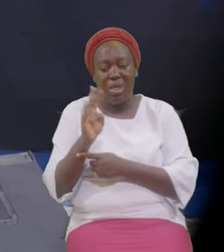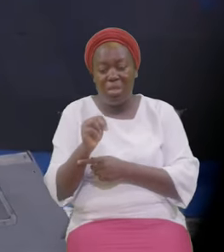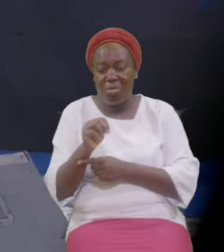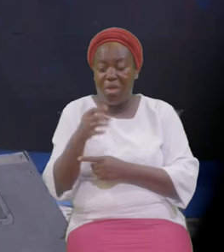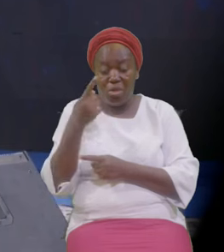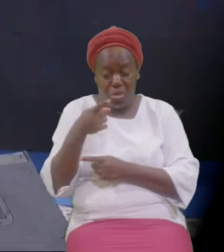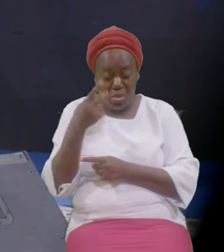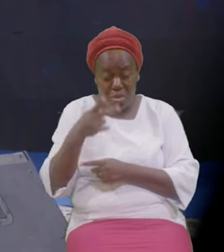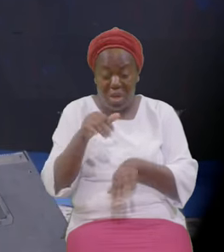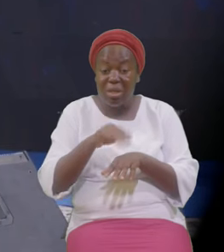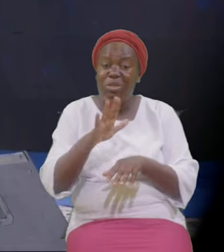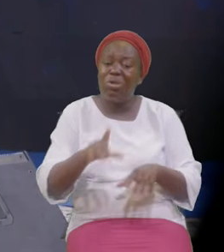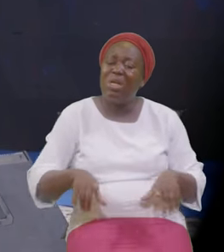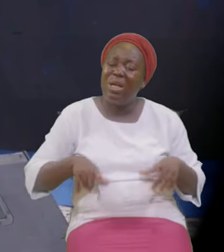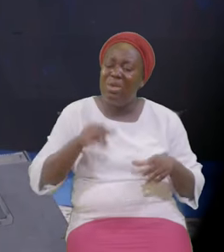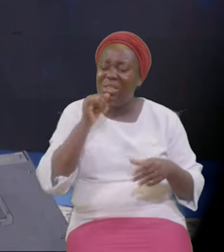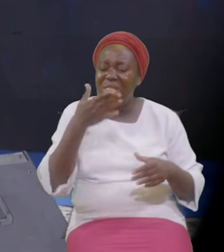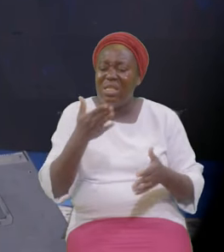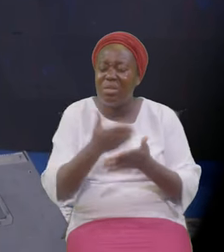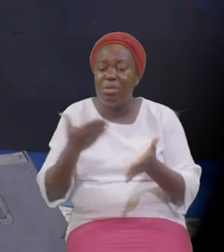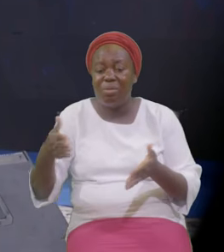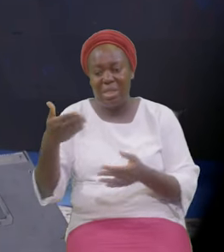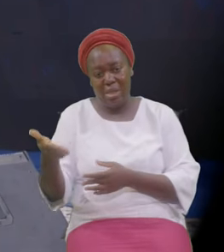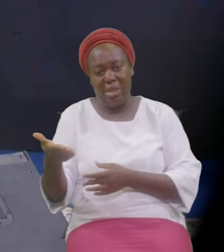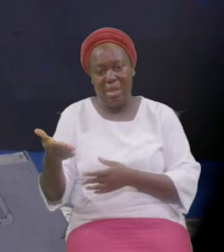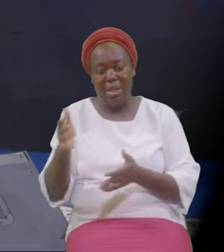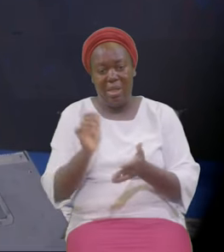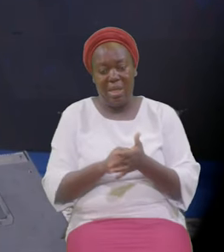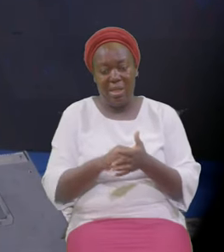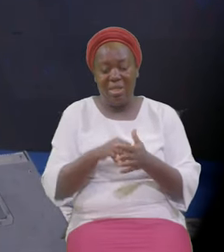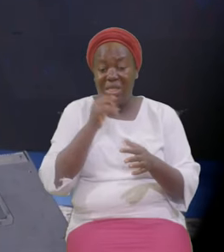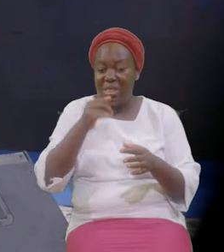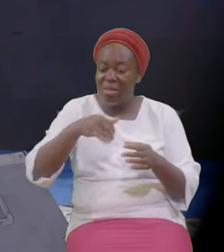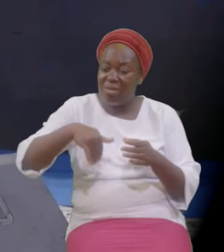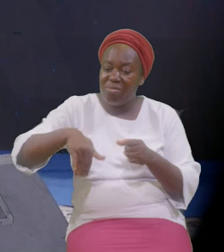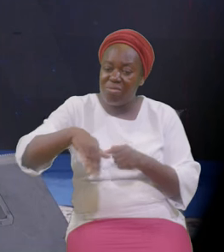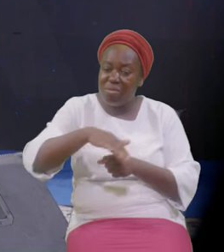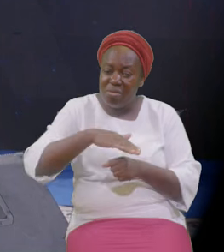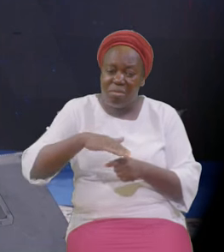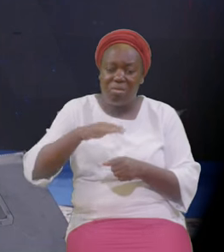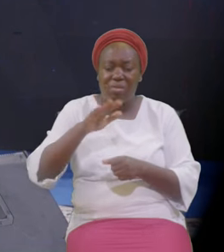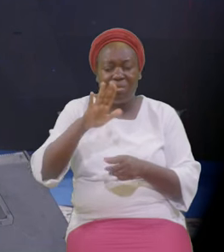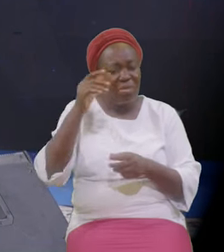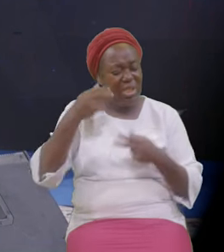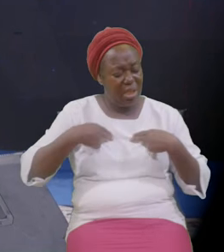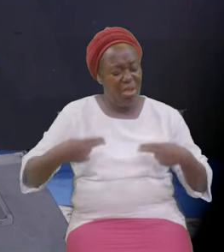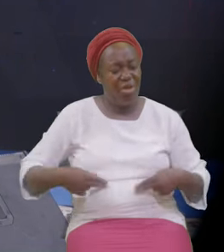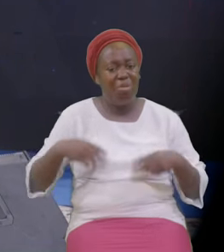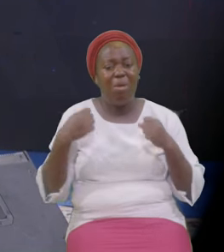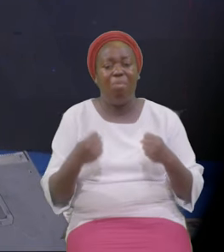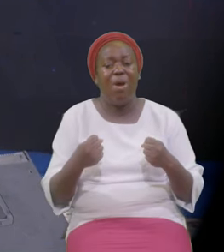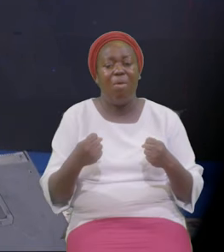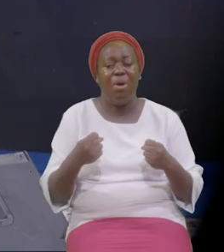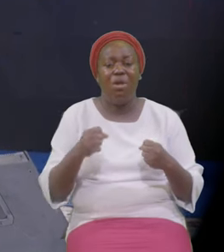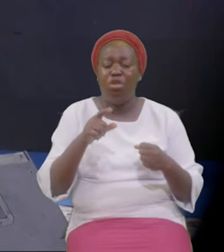there something there that goes beyond your human power? You wanted